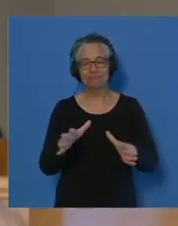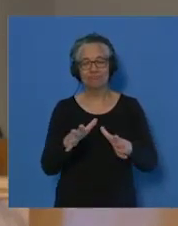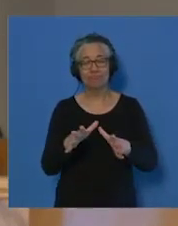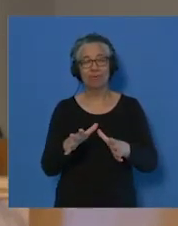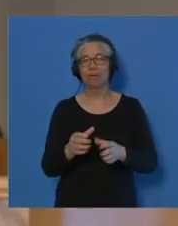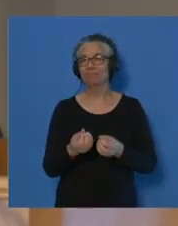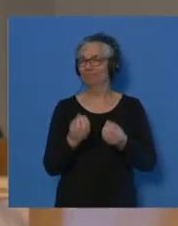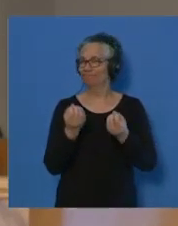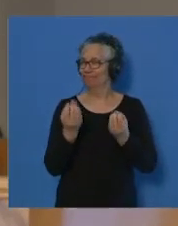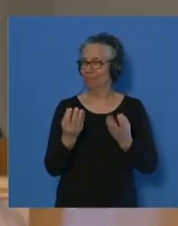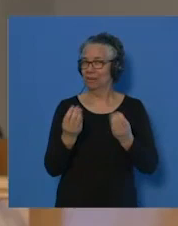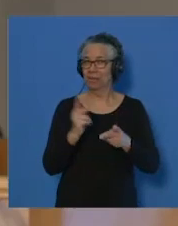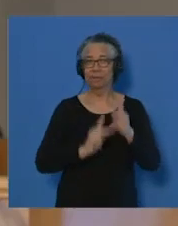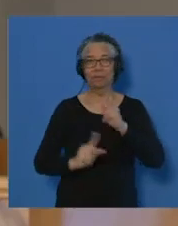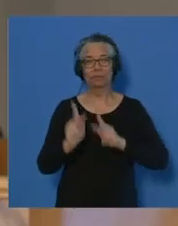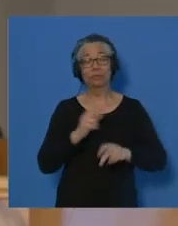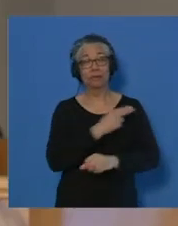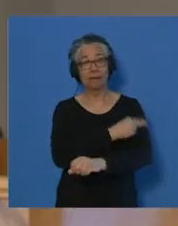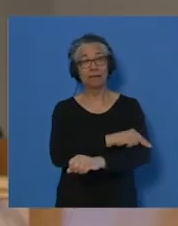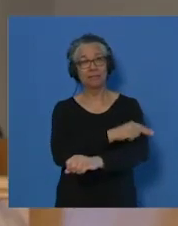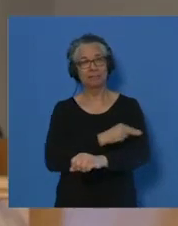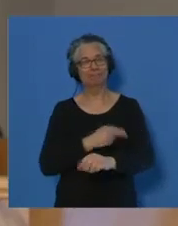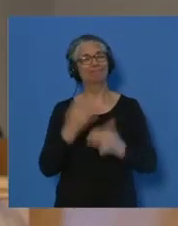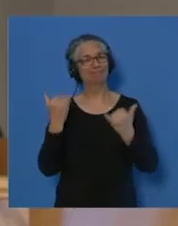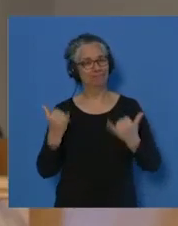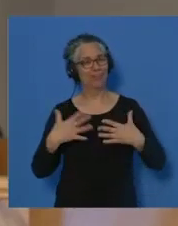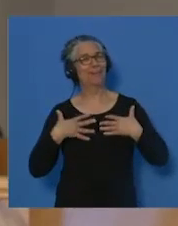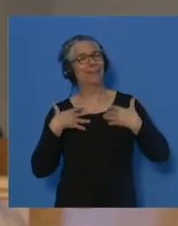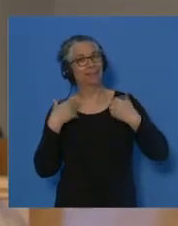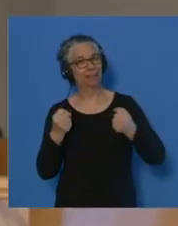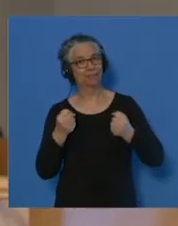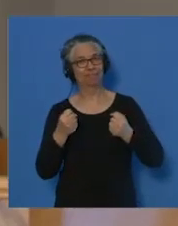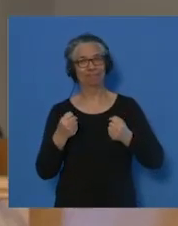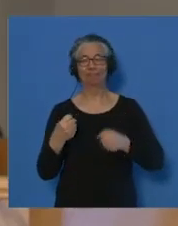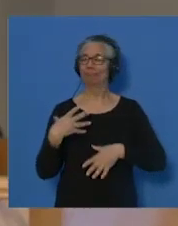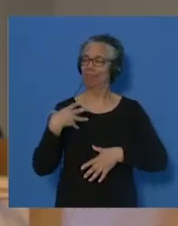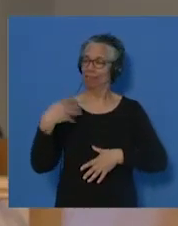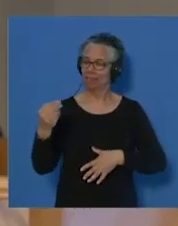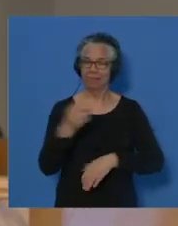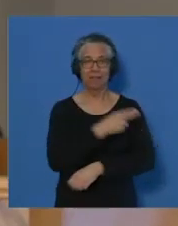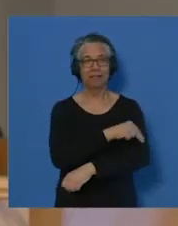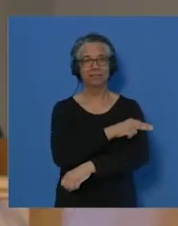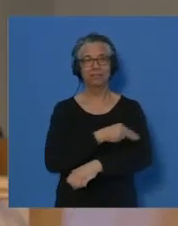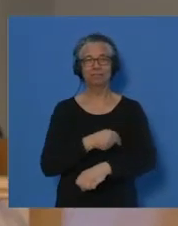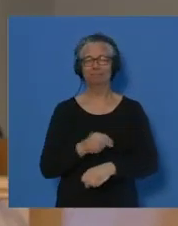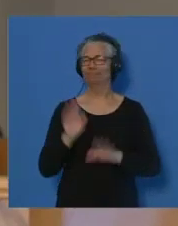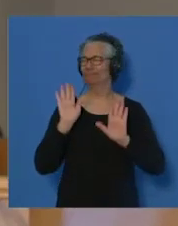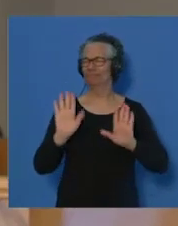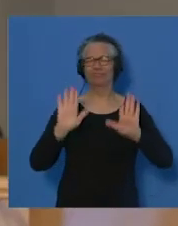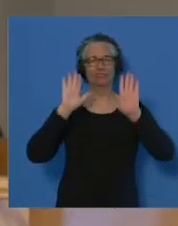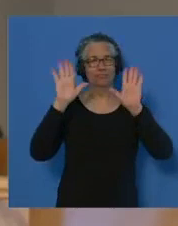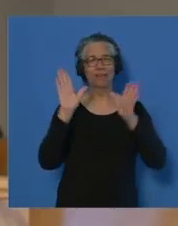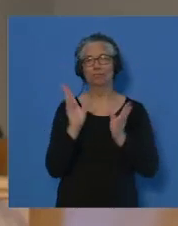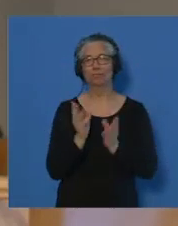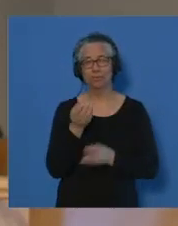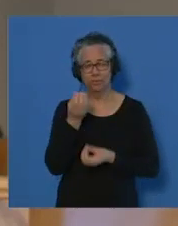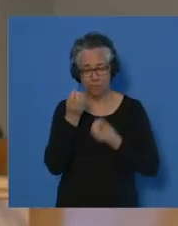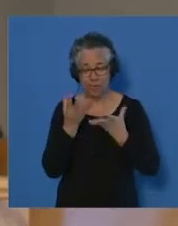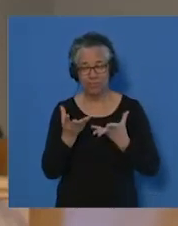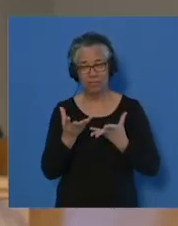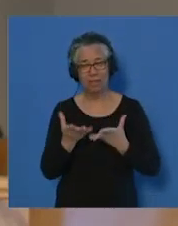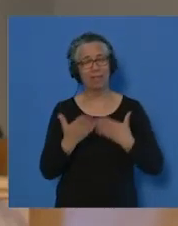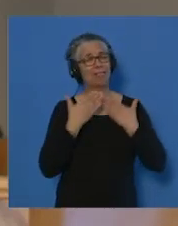of people who were hospitalized have recovered and been released, which I think is excellent news. I want to thank the staff